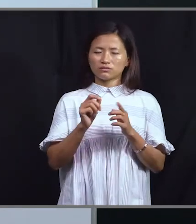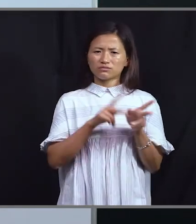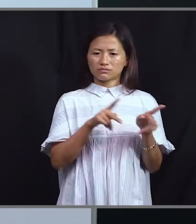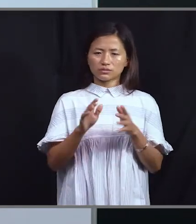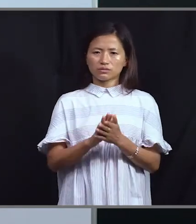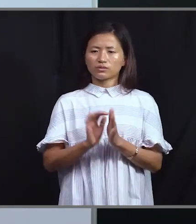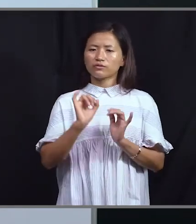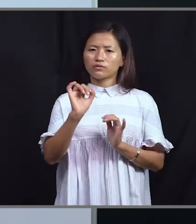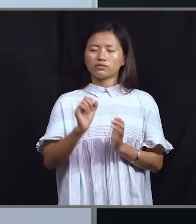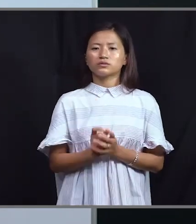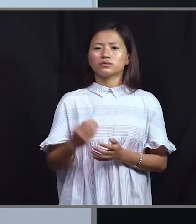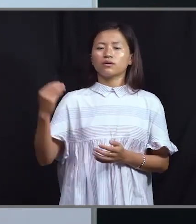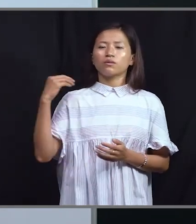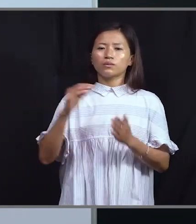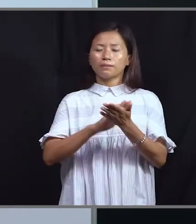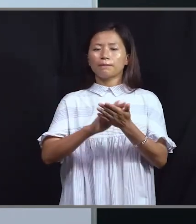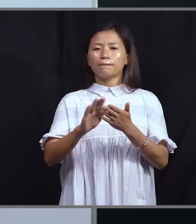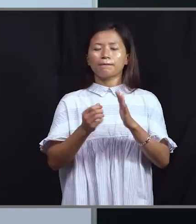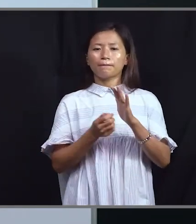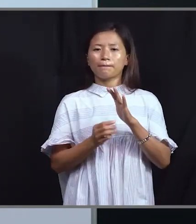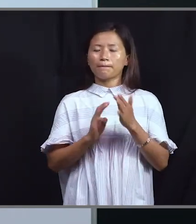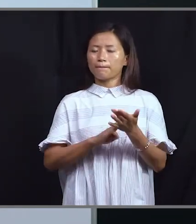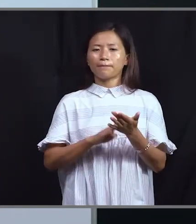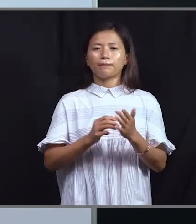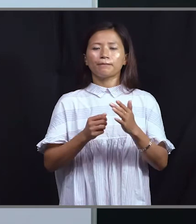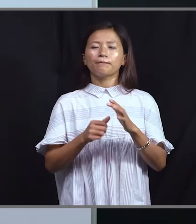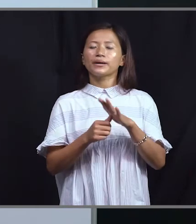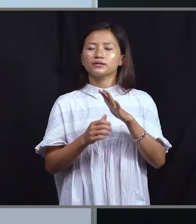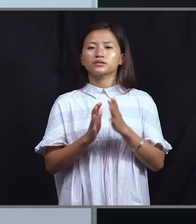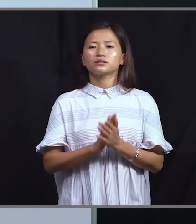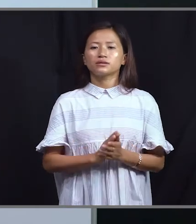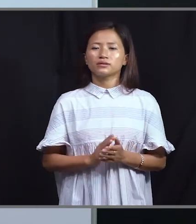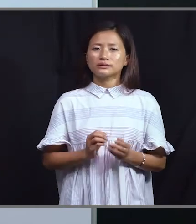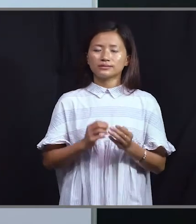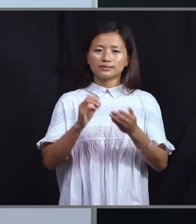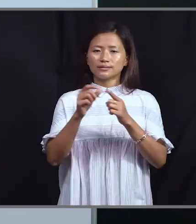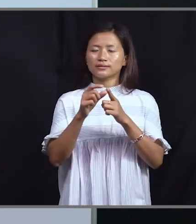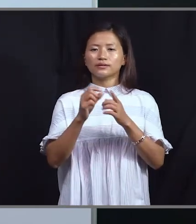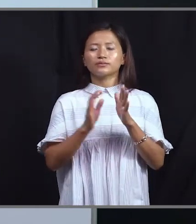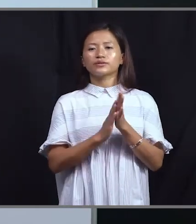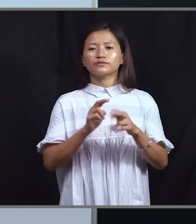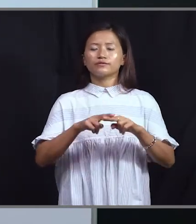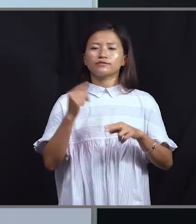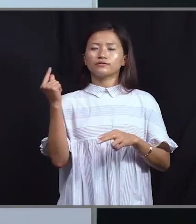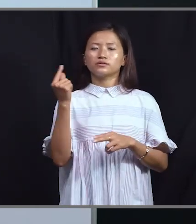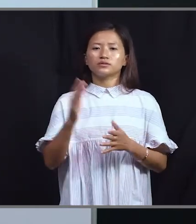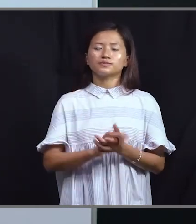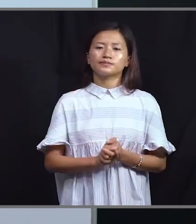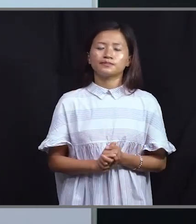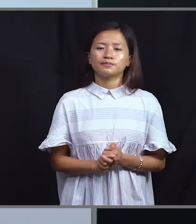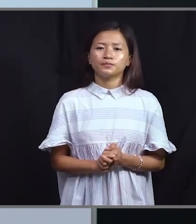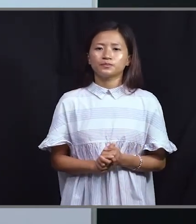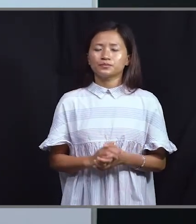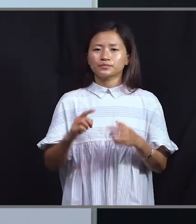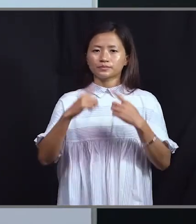Okay, responsibility of all managers. And the last one, that is the sixth one, is it is a deliberate function. Okay. So